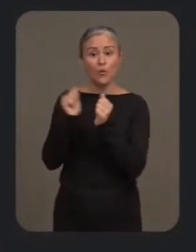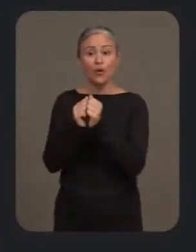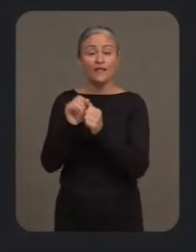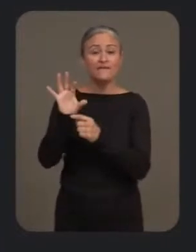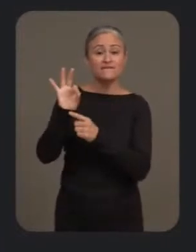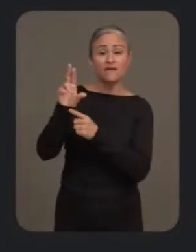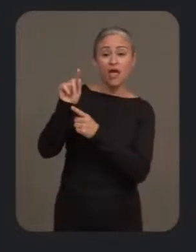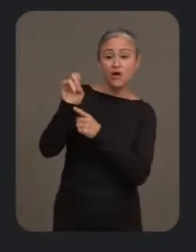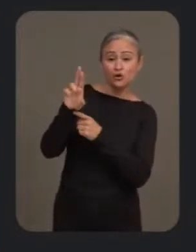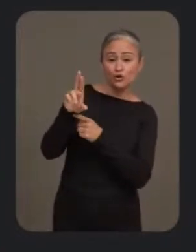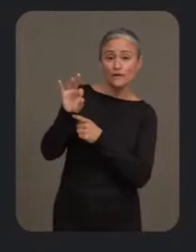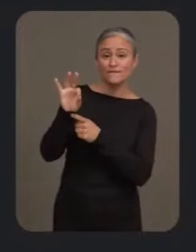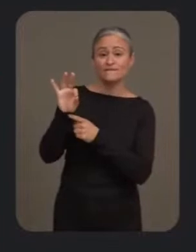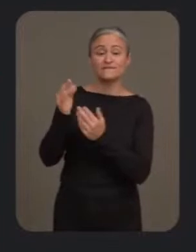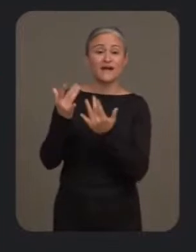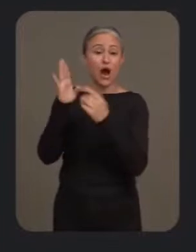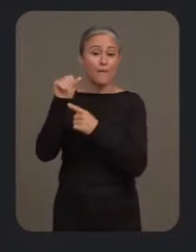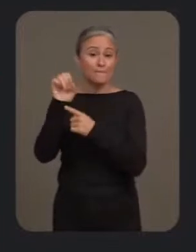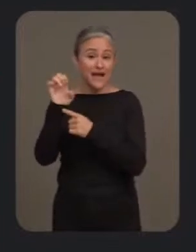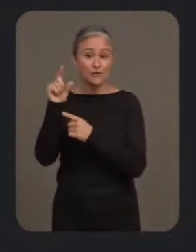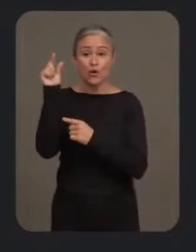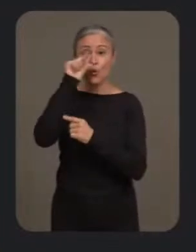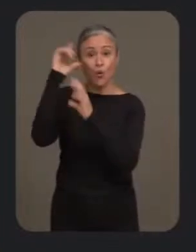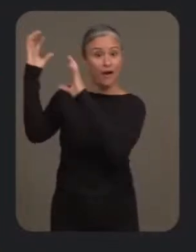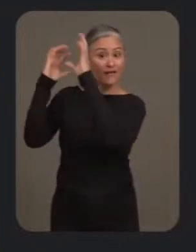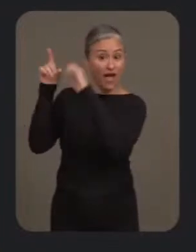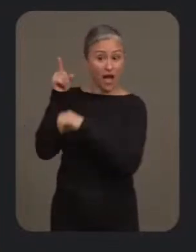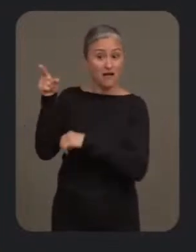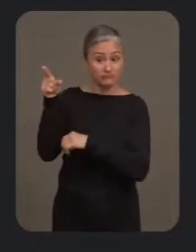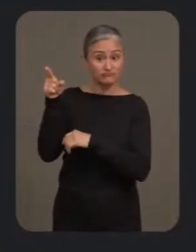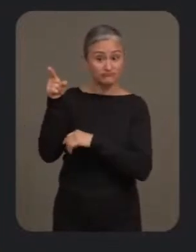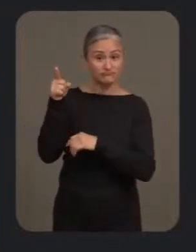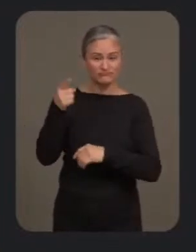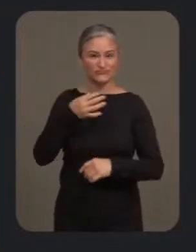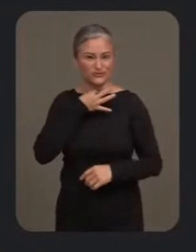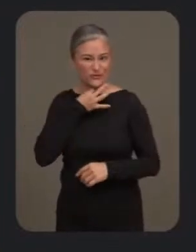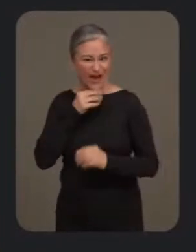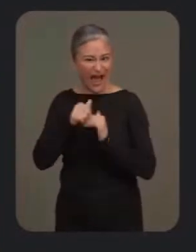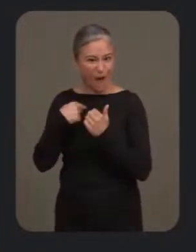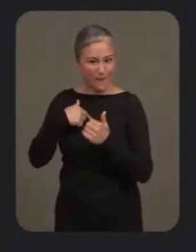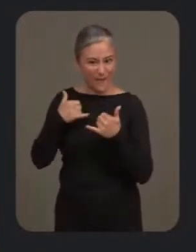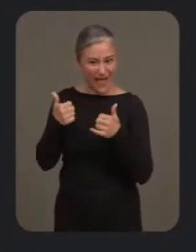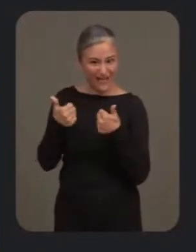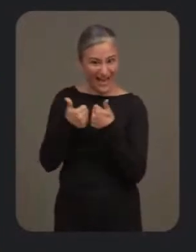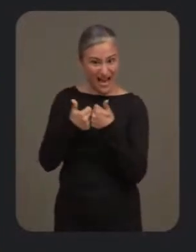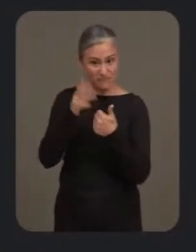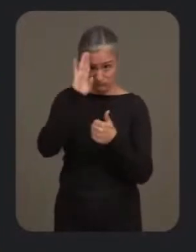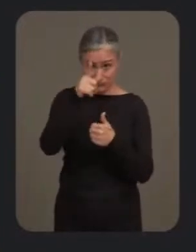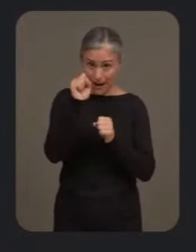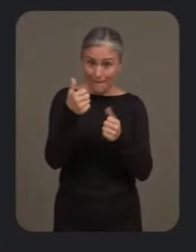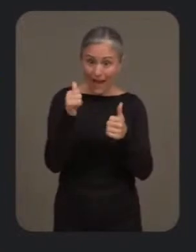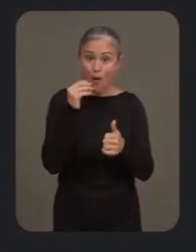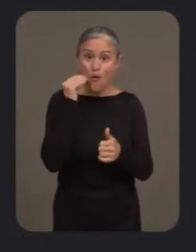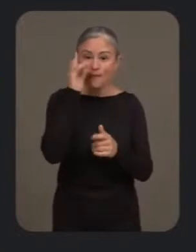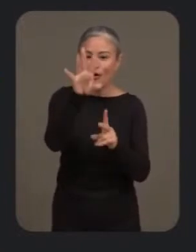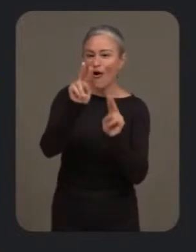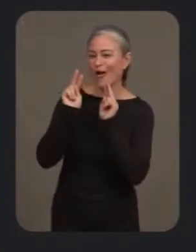Cloud. So come see how the game is played, or play along with us at home. For now, check out our new I/O Flip game trailer.